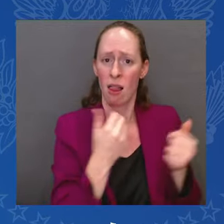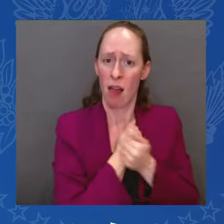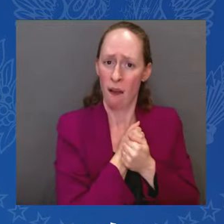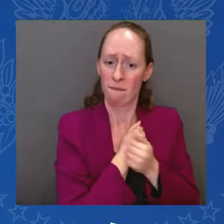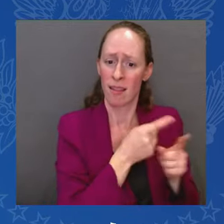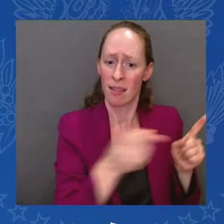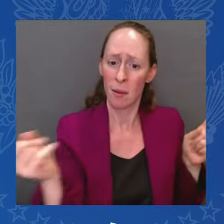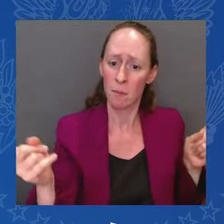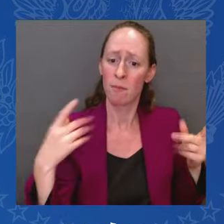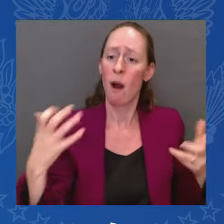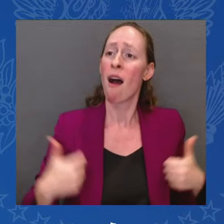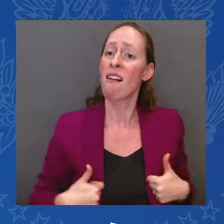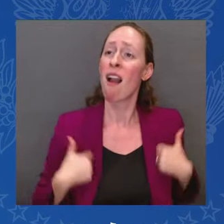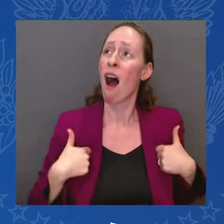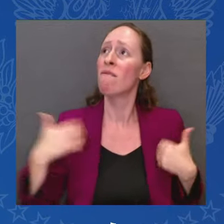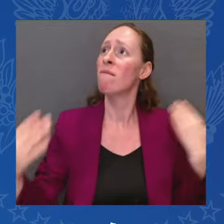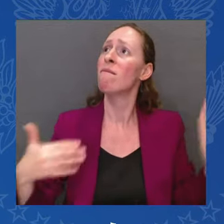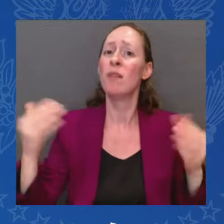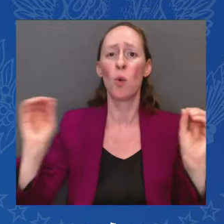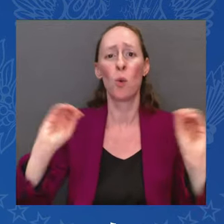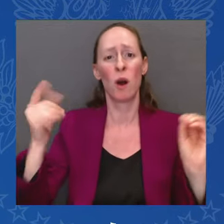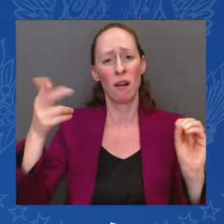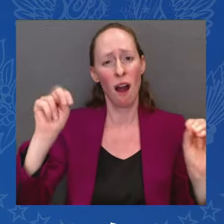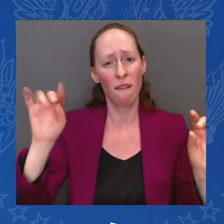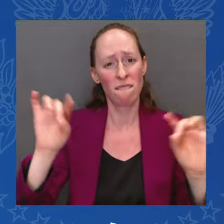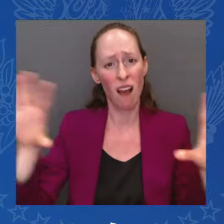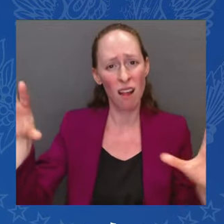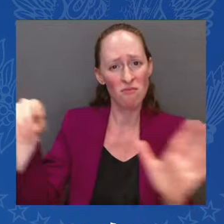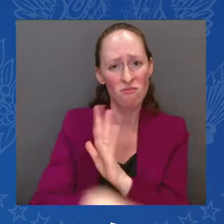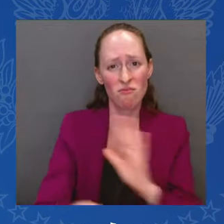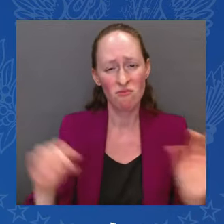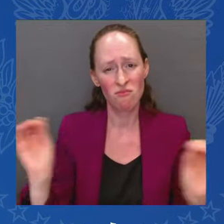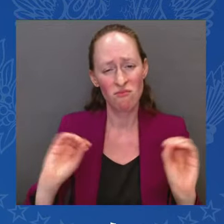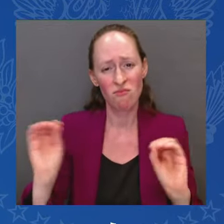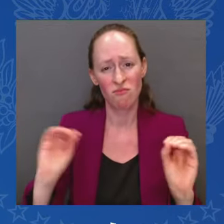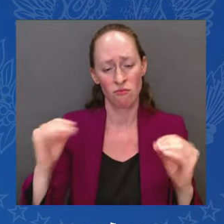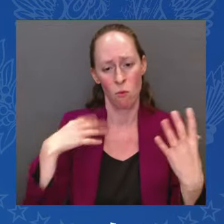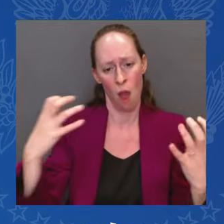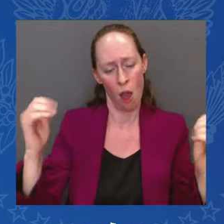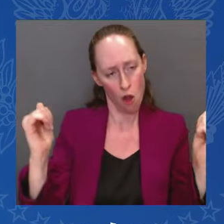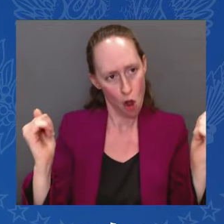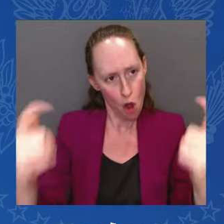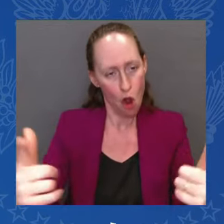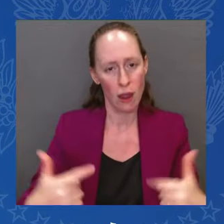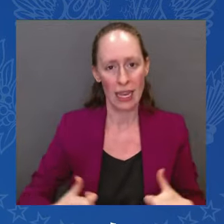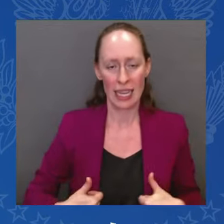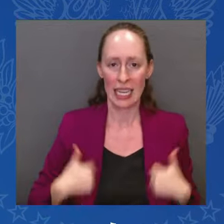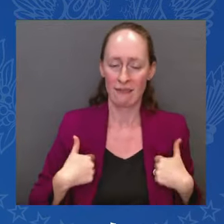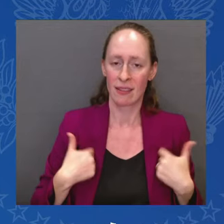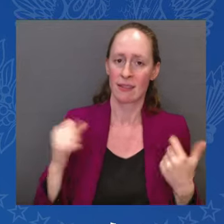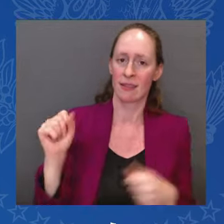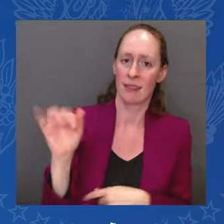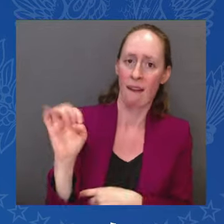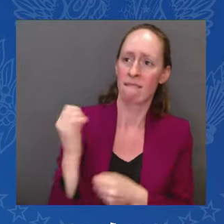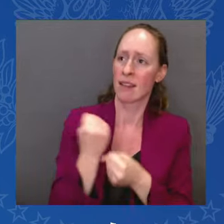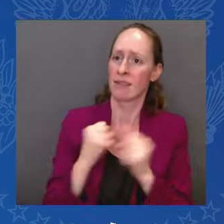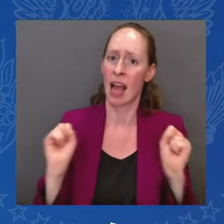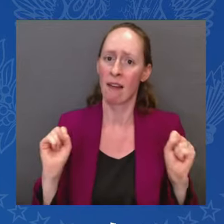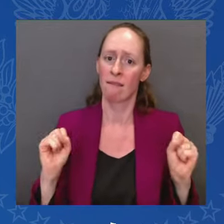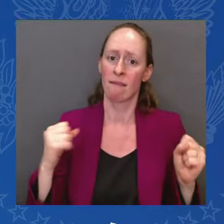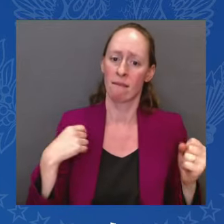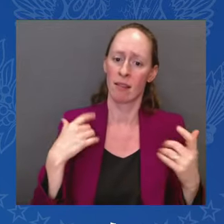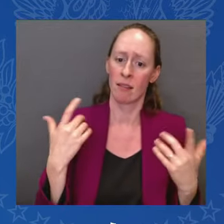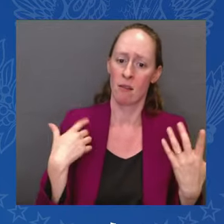President Biden wants that safety and freedom for every American. And if this week has shown us anything, because the White House has been very busy this